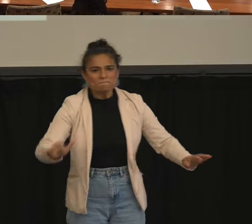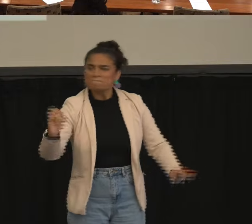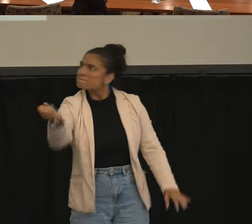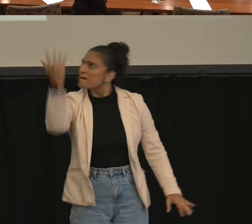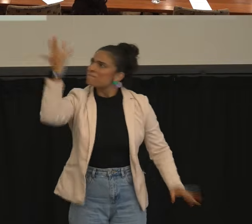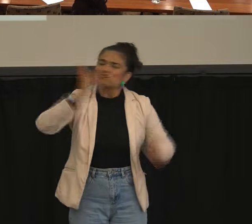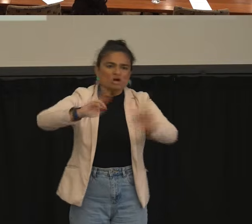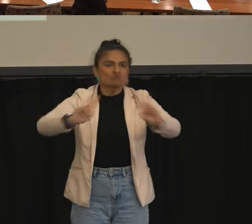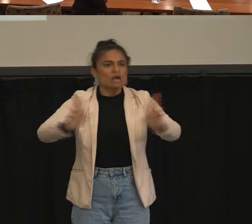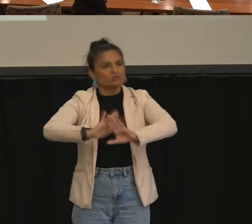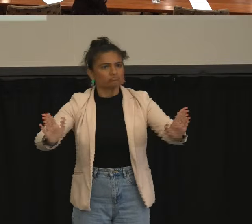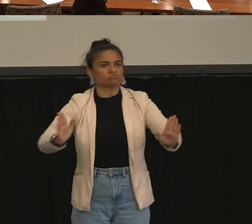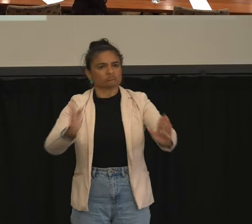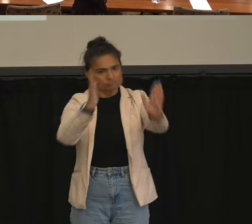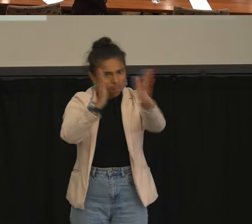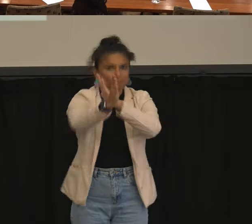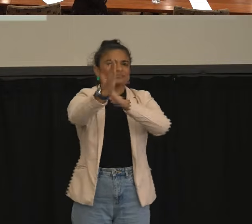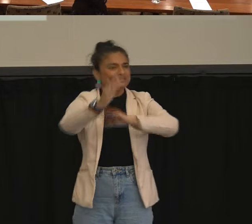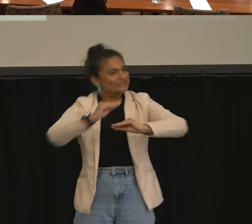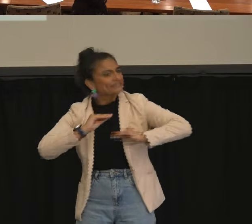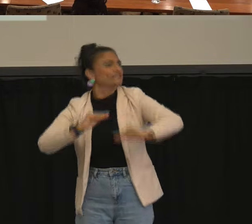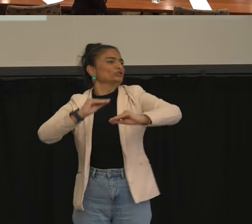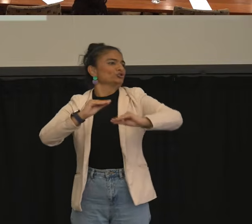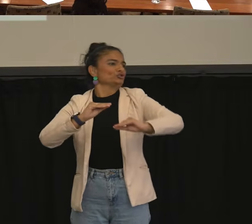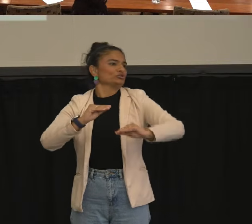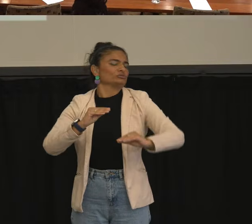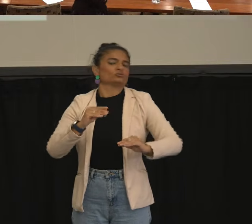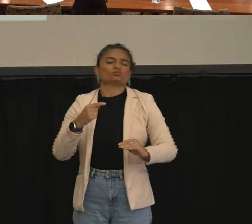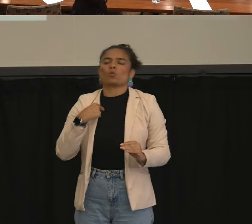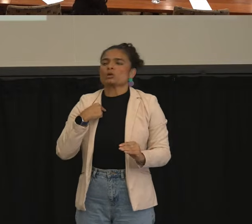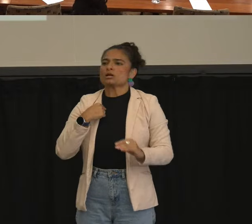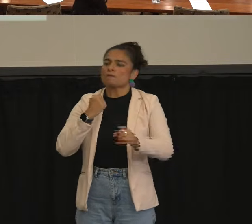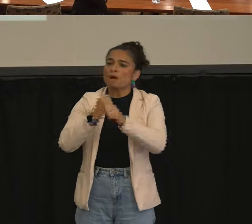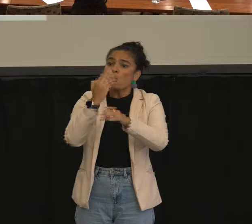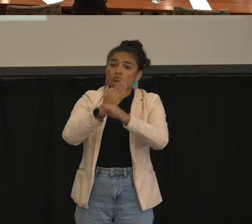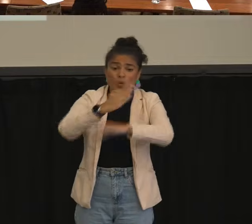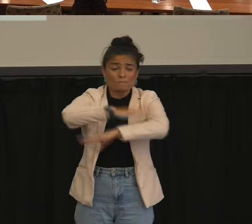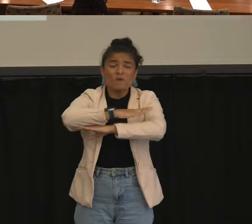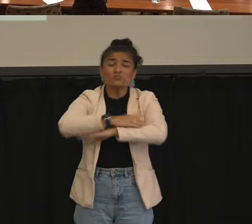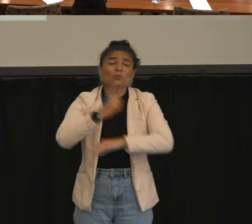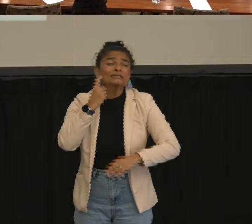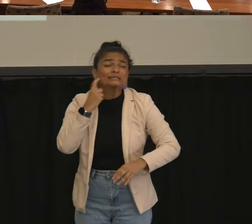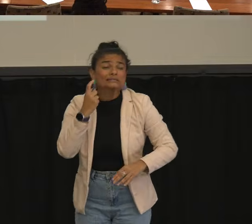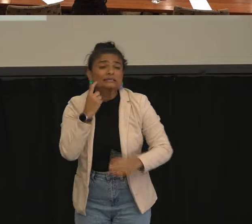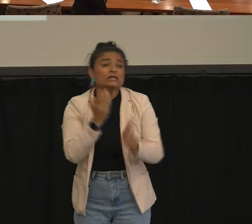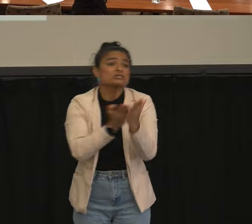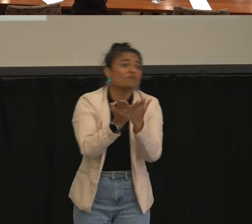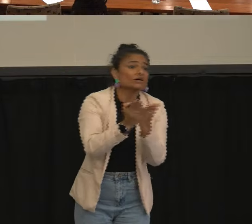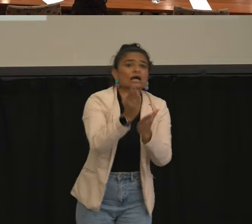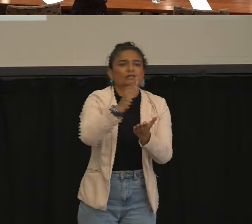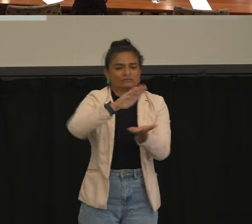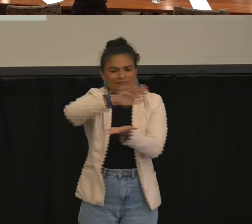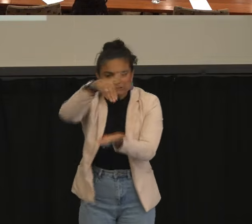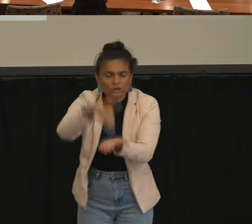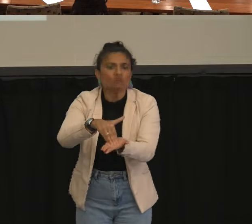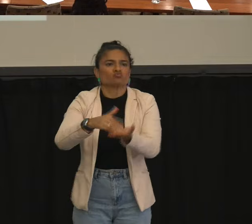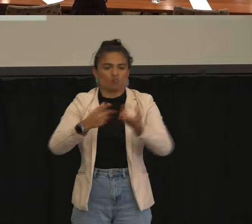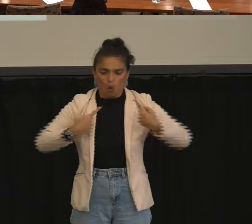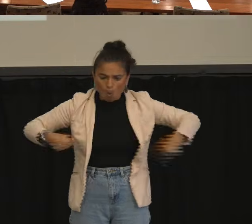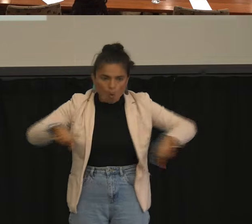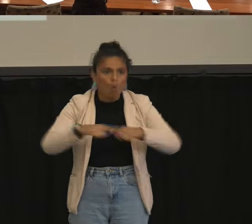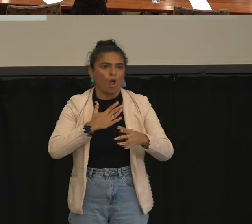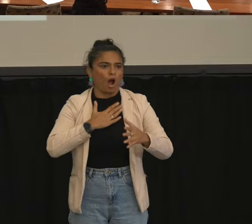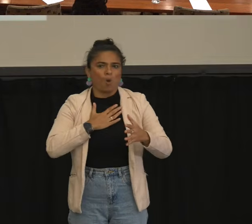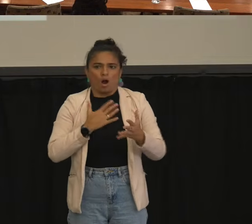find it? Just going onto the LMS platform and it's there, ready to be taught. And the aim is that we wanted the platform to be